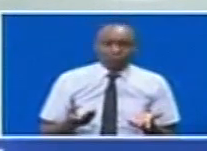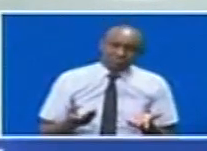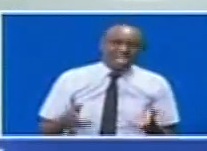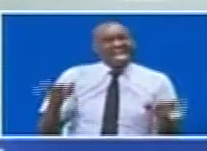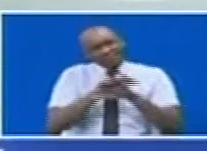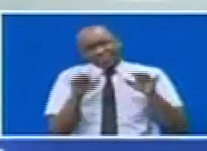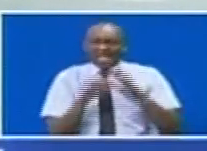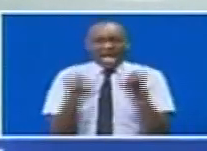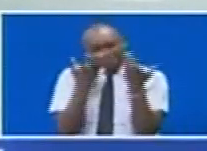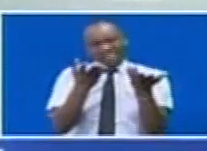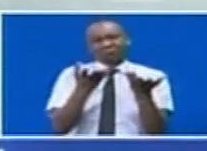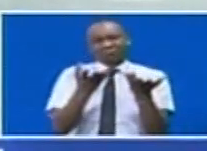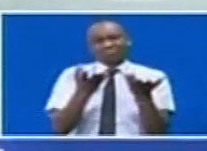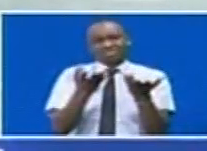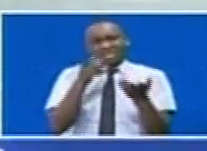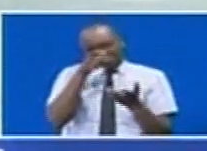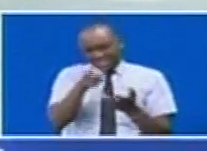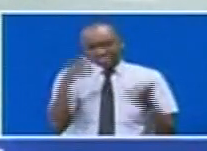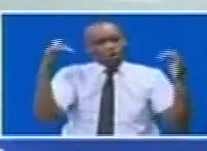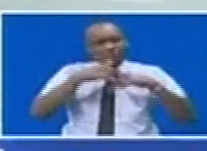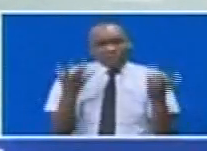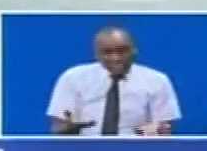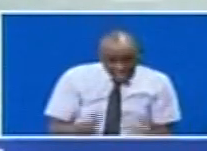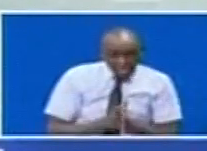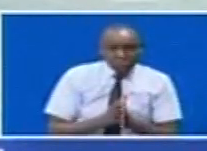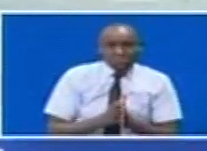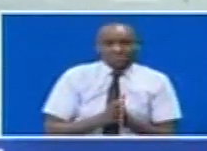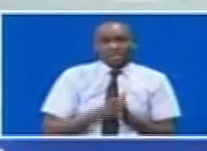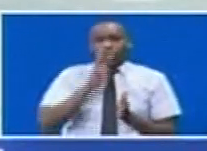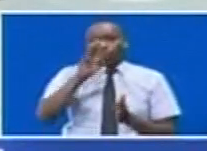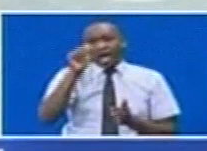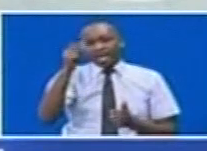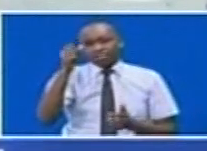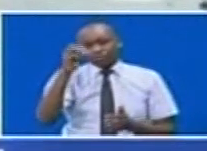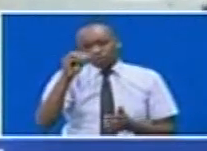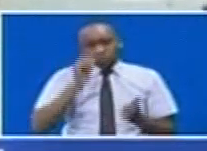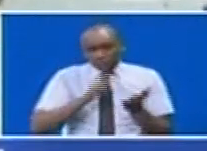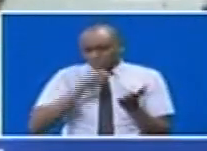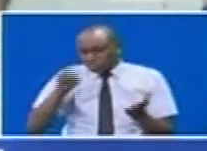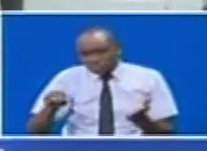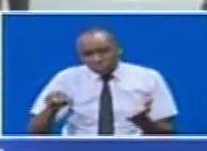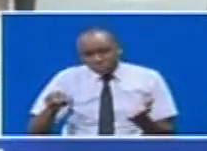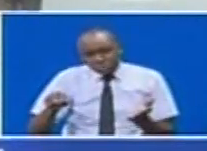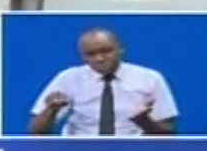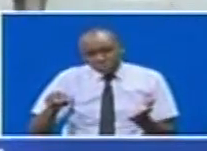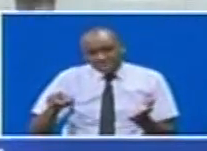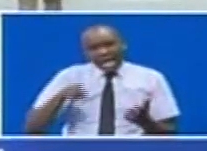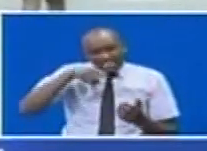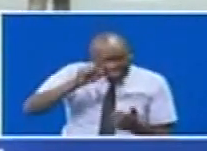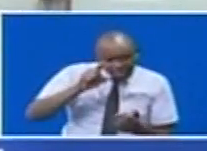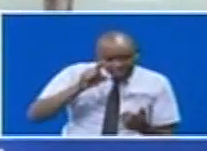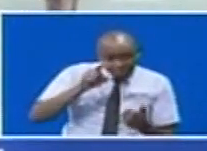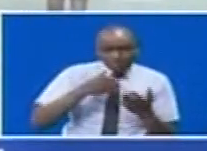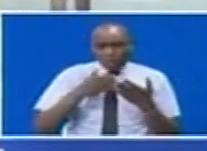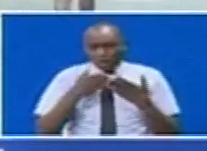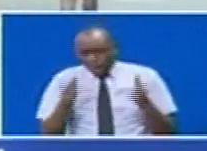everything that's happened in the run-up to this convention. Debbie Wasserman, whether she'll be stepping down after. Will she or will she not open